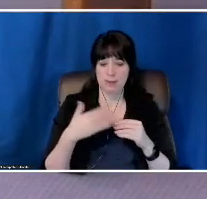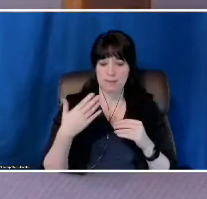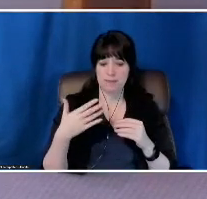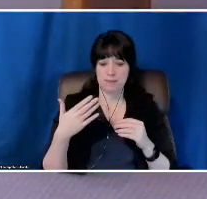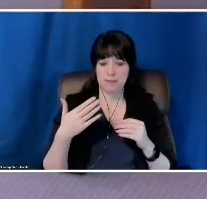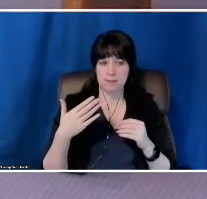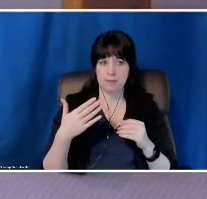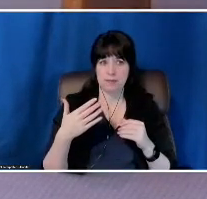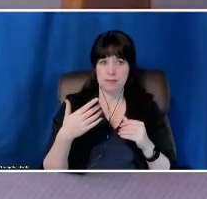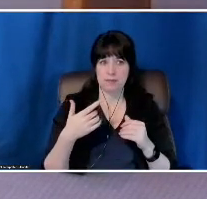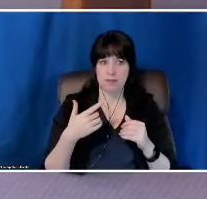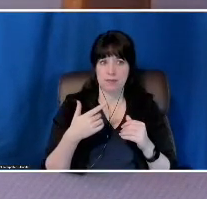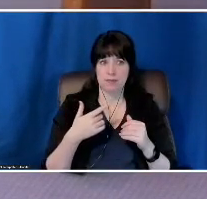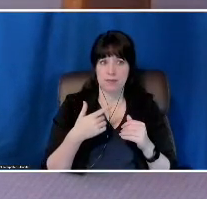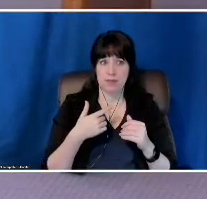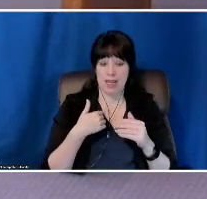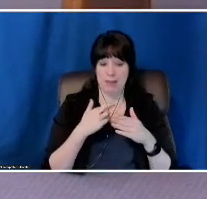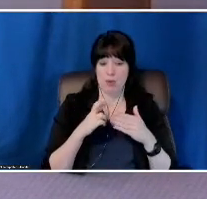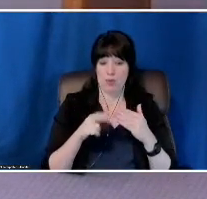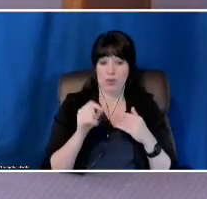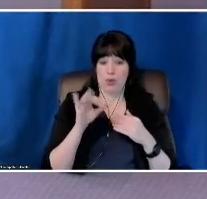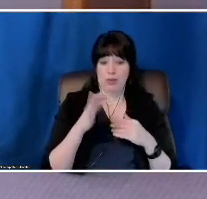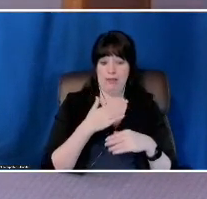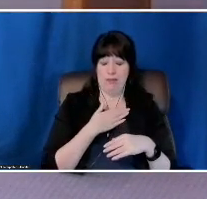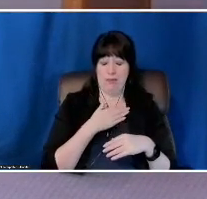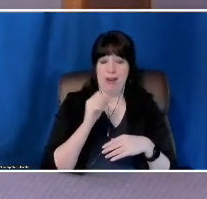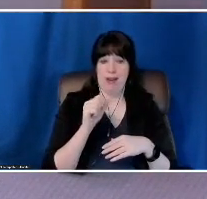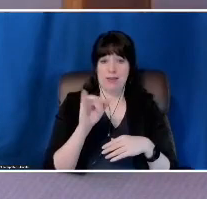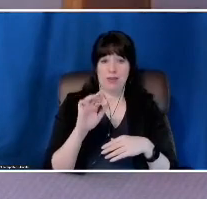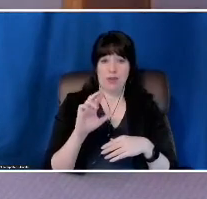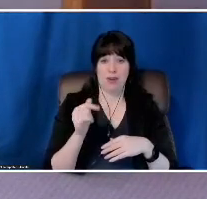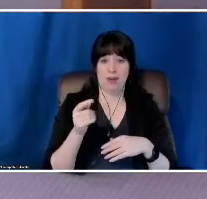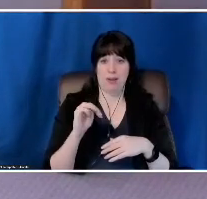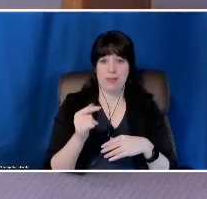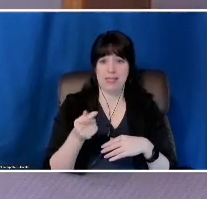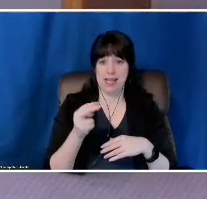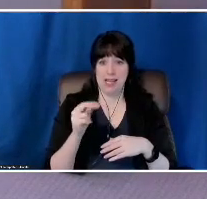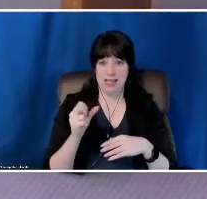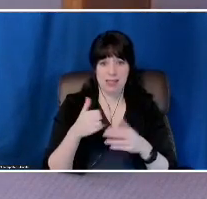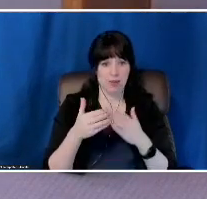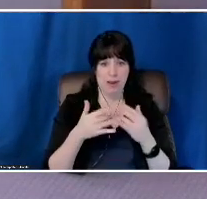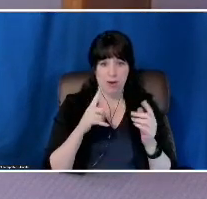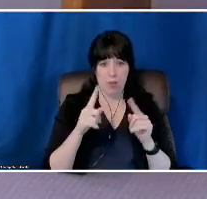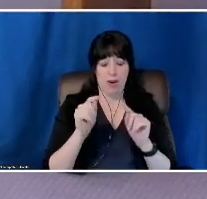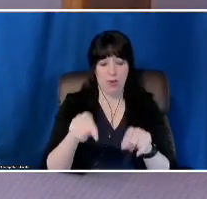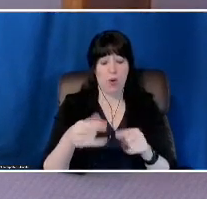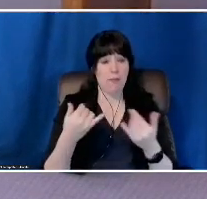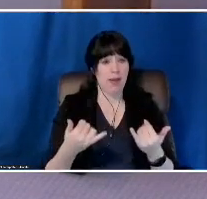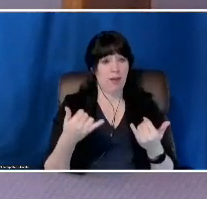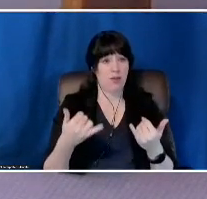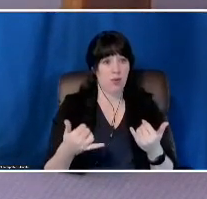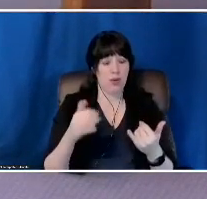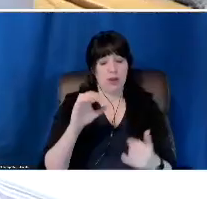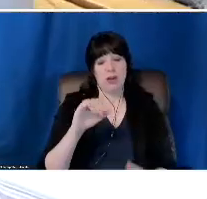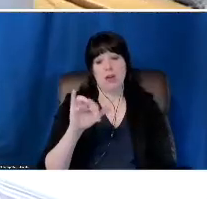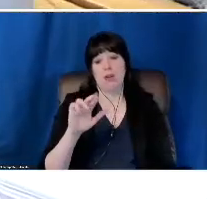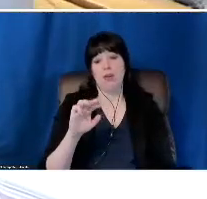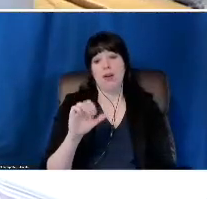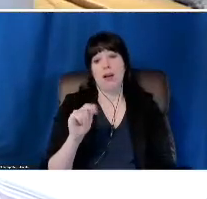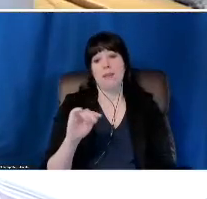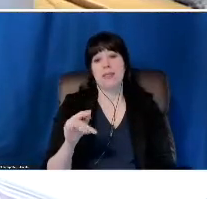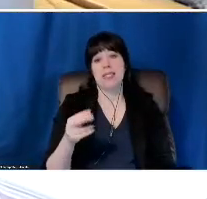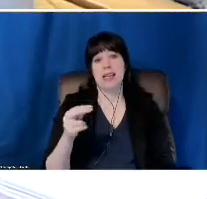I'm a result of my circumstances, no matter where I go. And my current circumstances, the priorities